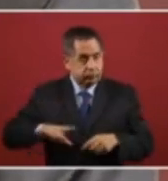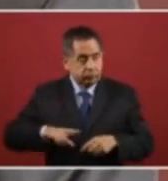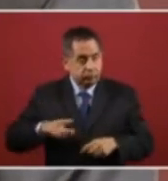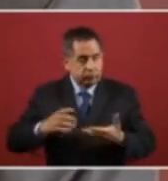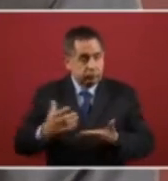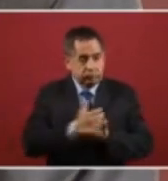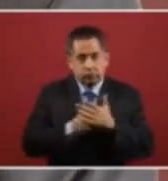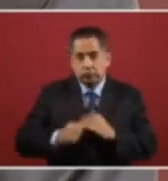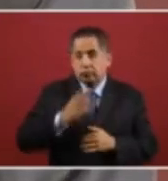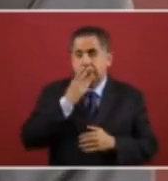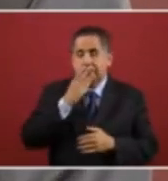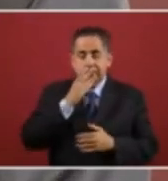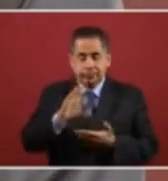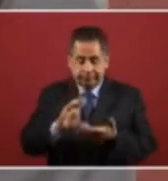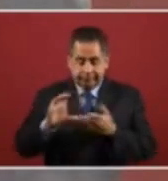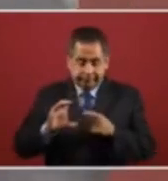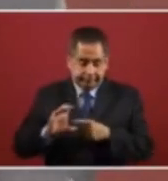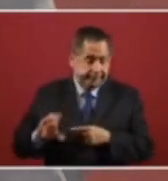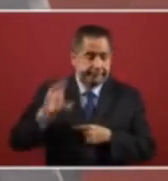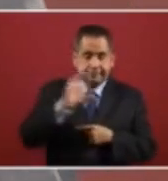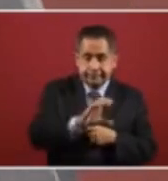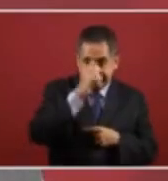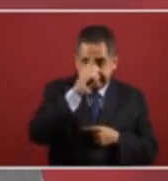which the government would receive from Sonora,